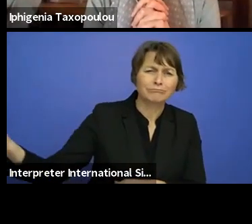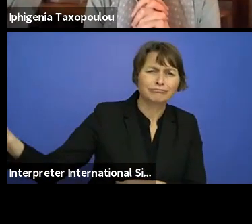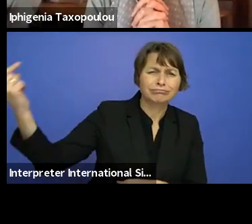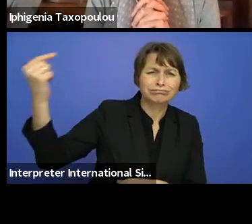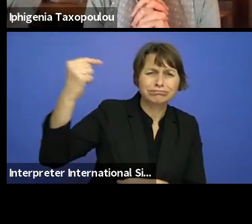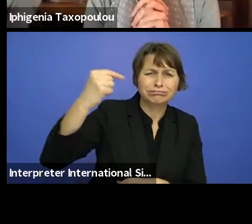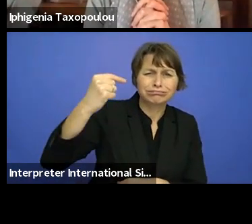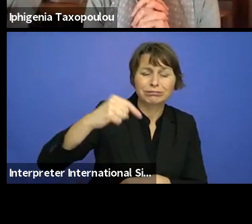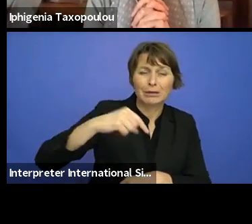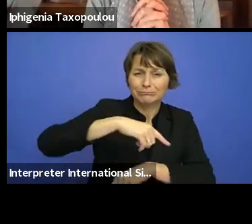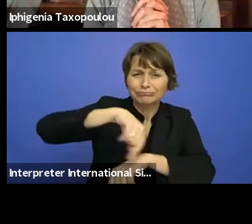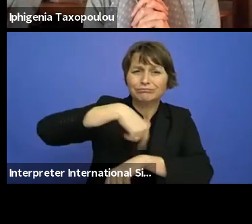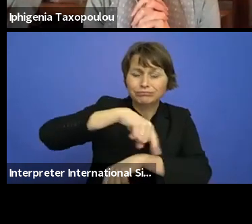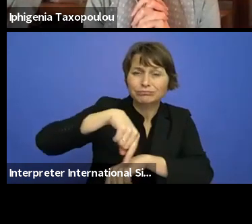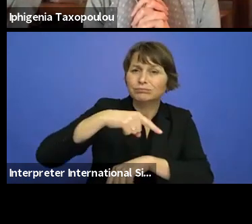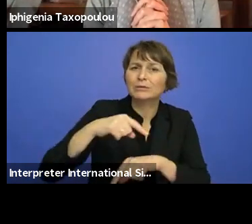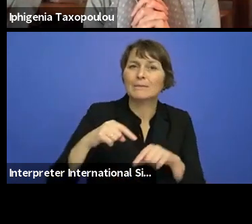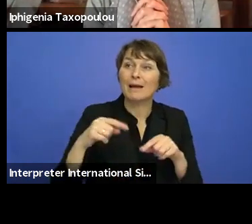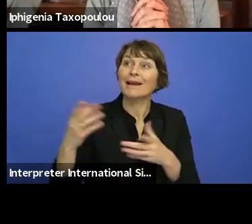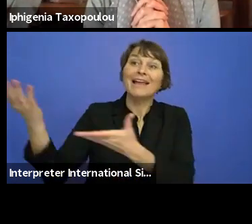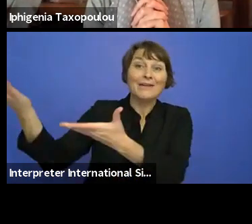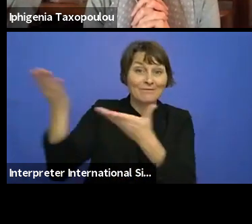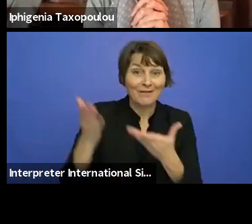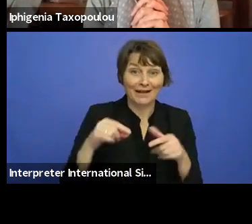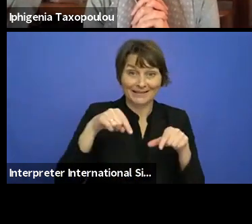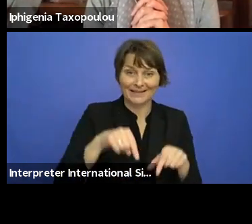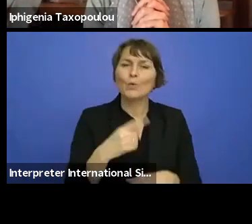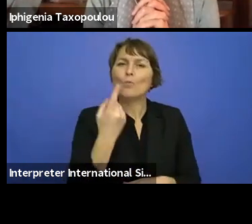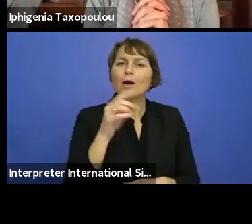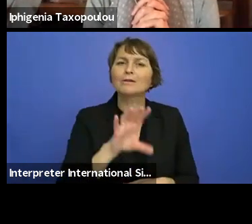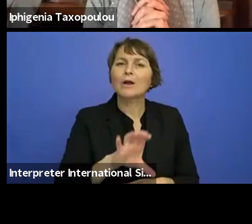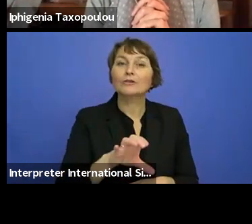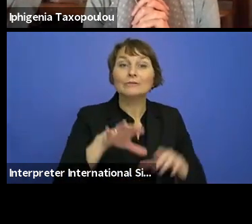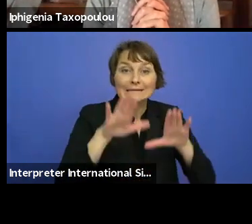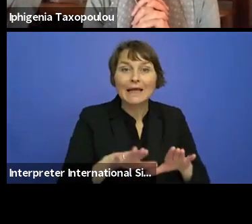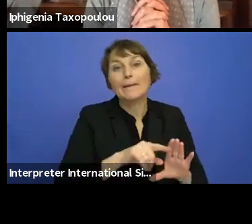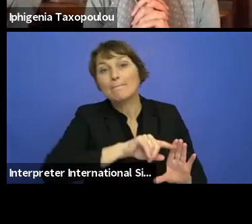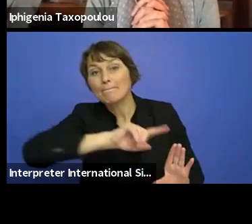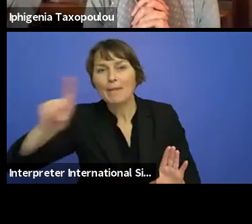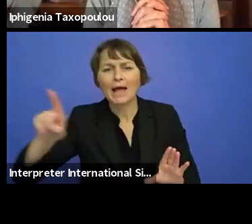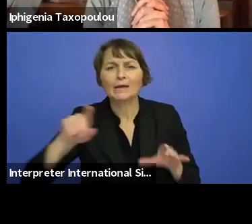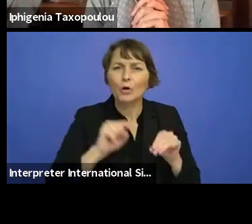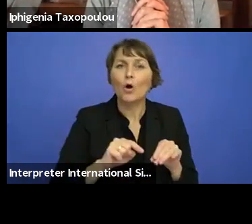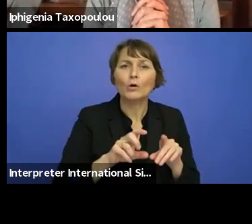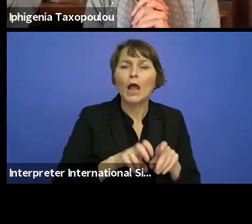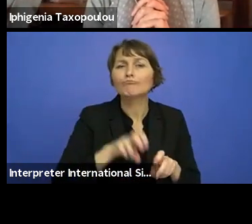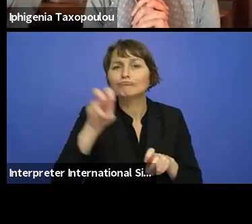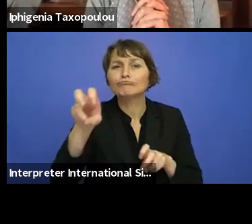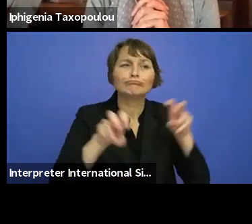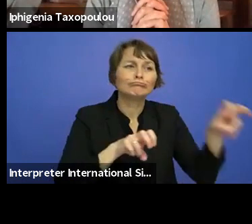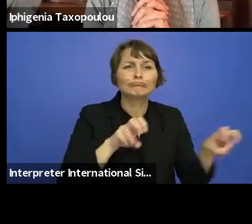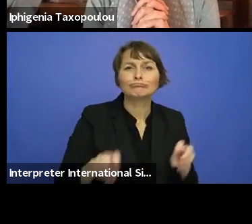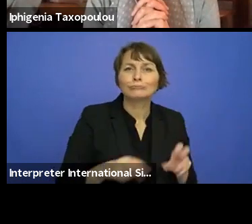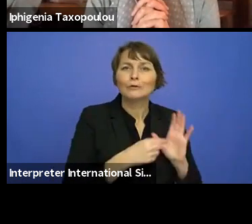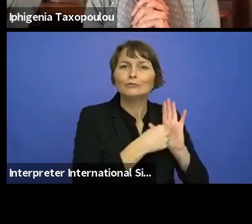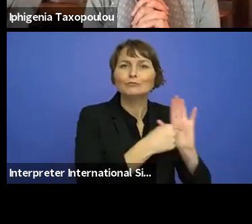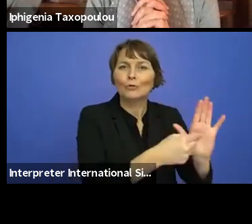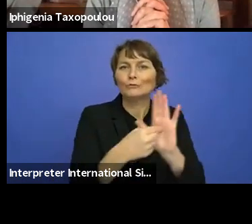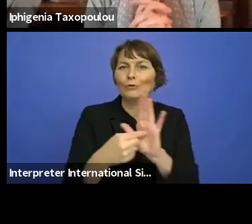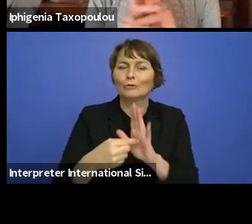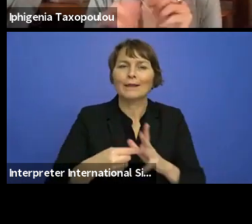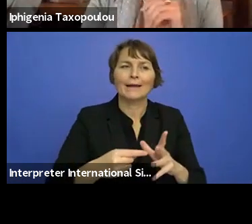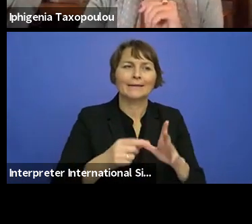their productions in whole Europe. So it's not the question is how, who showed the performance the first, was it